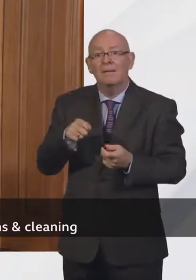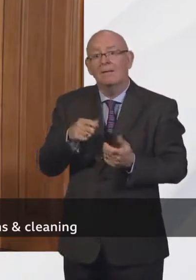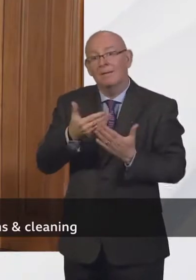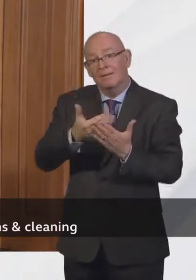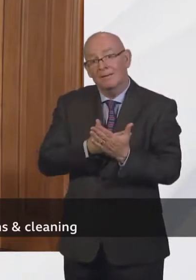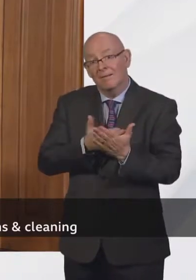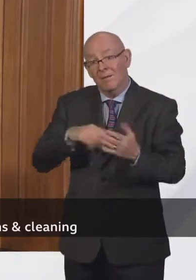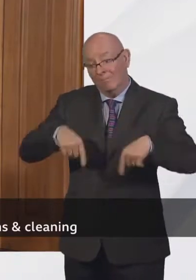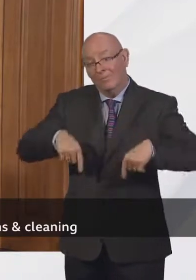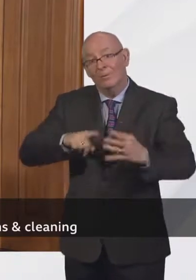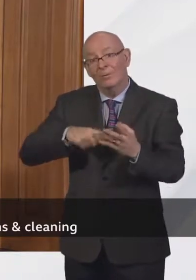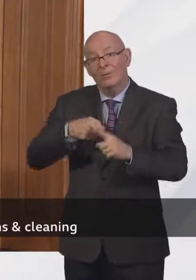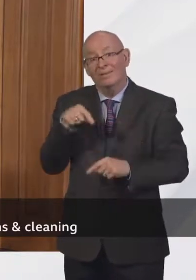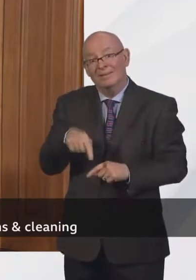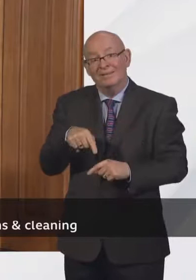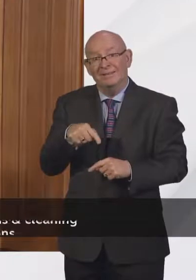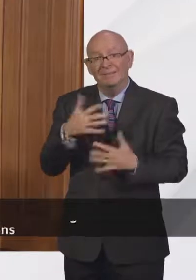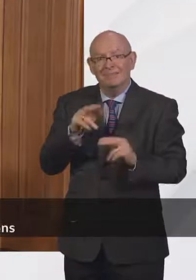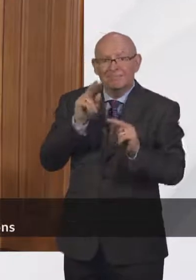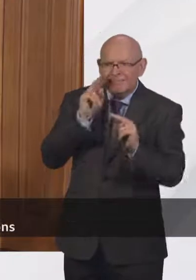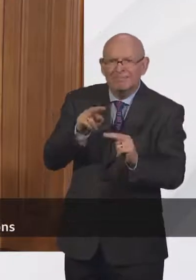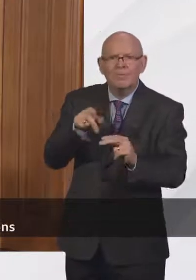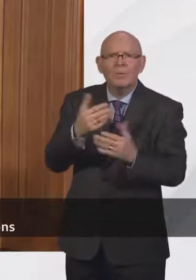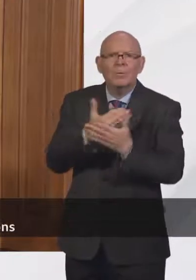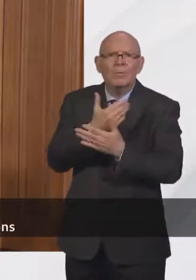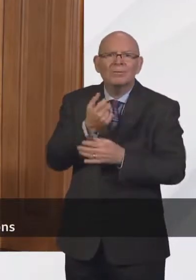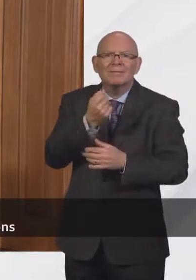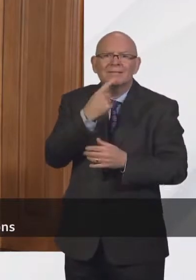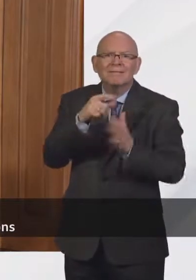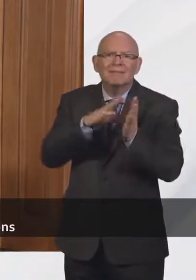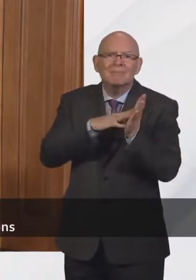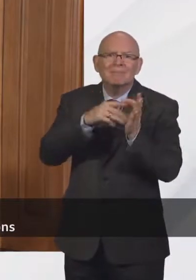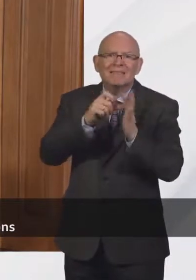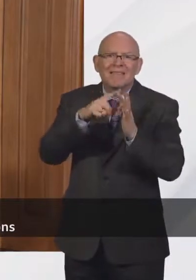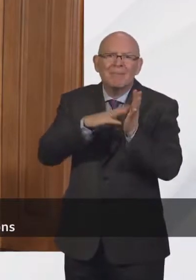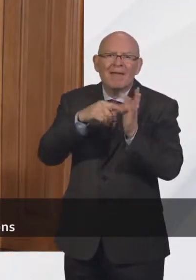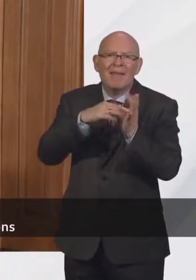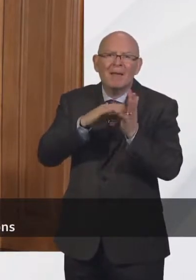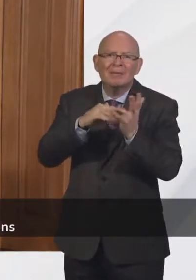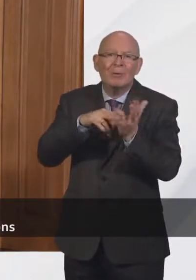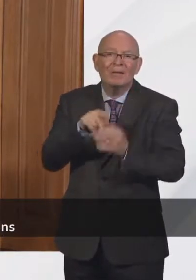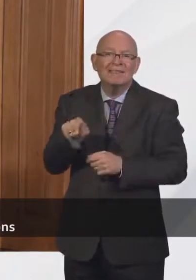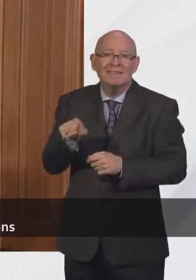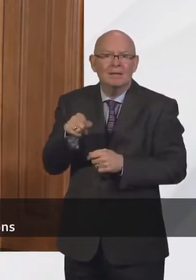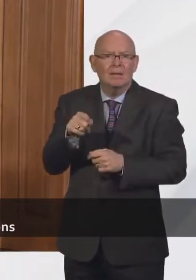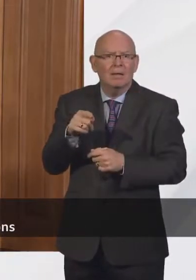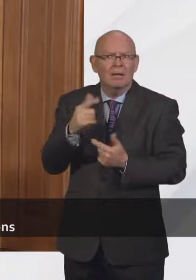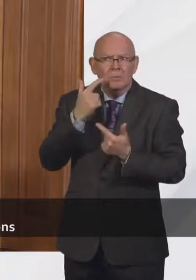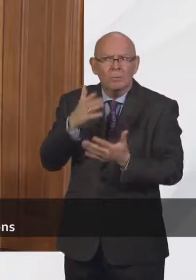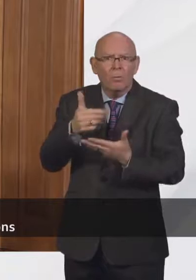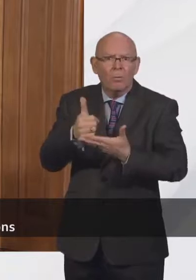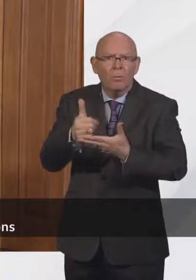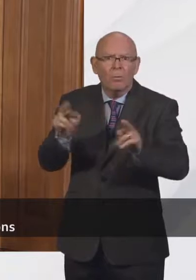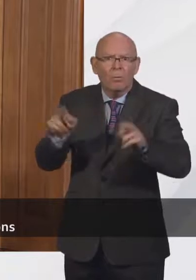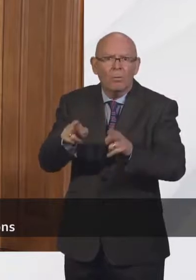every household and every firm takes these precautions seriously, because if that does not happen, we will go back to a situation